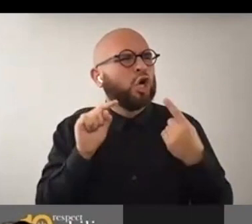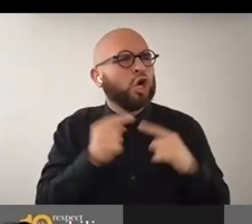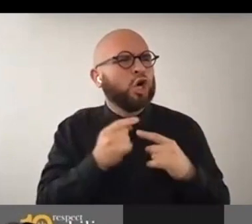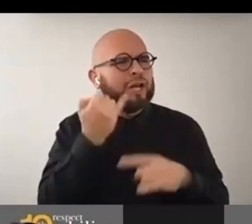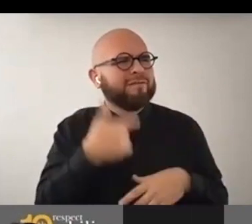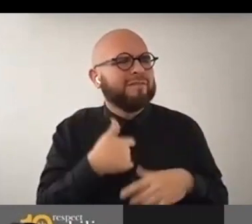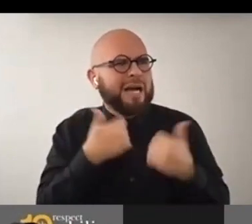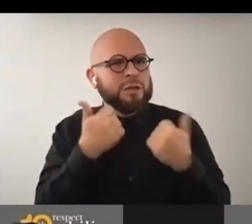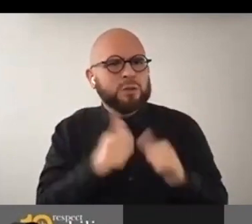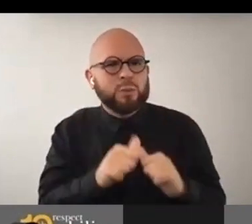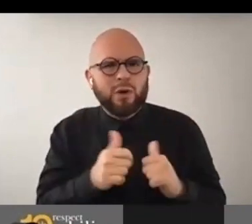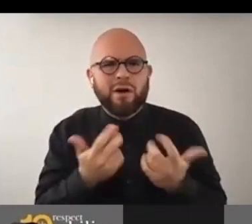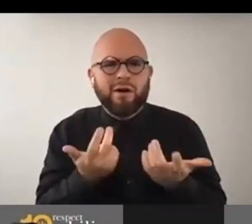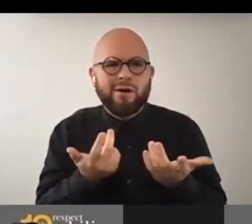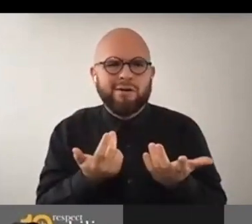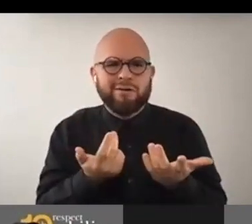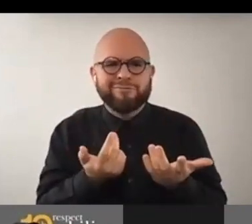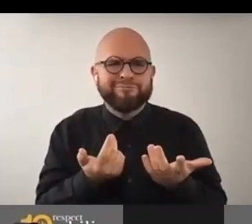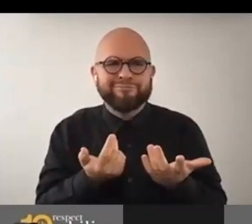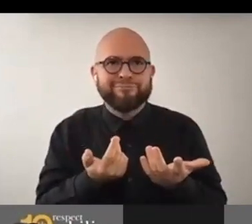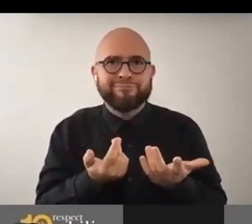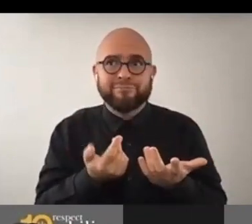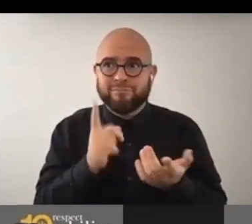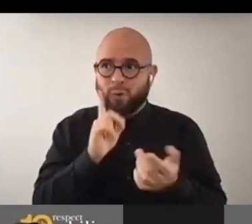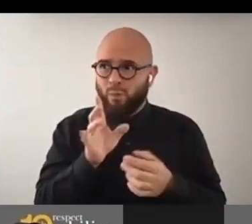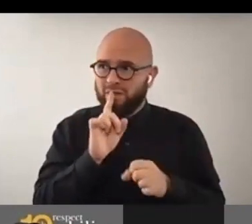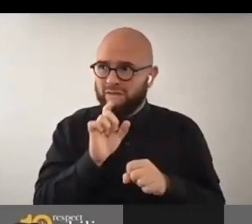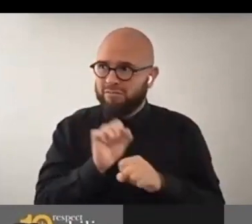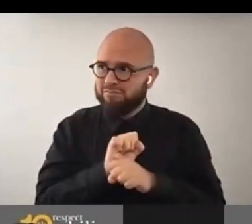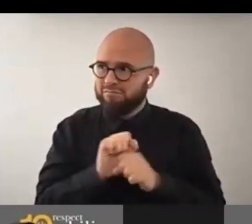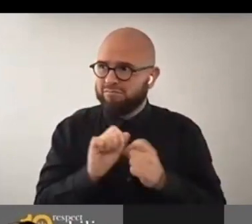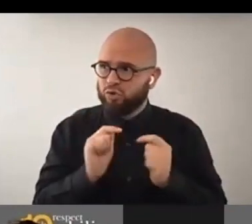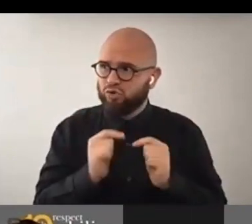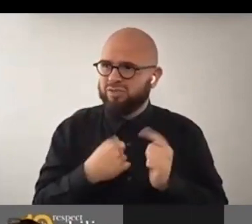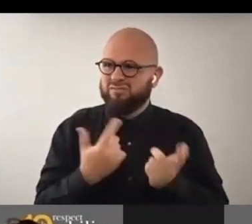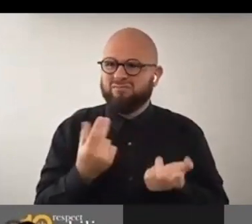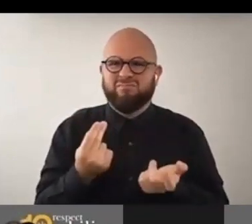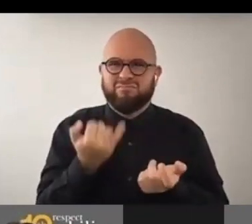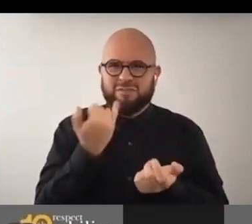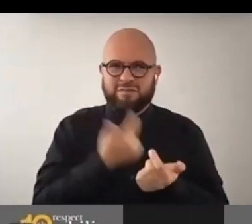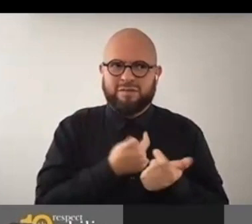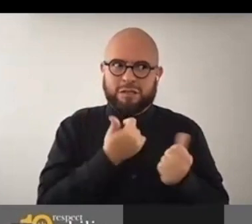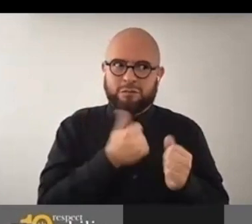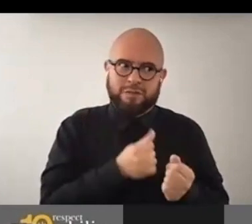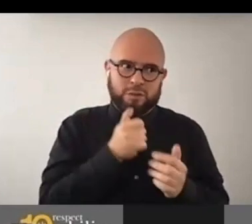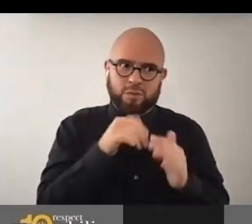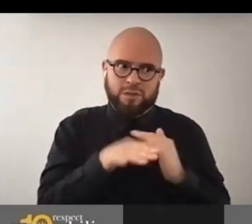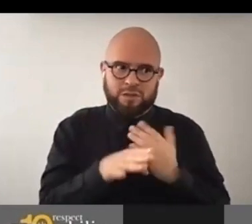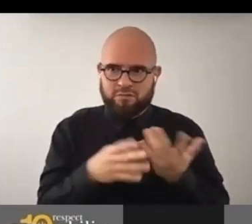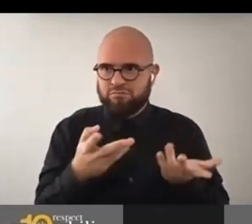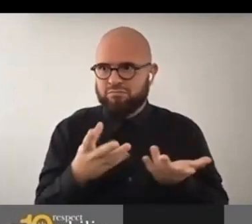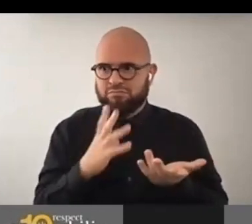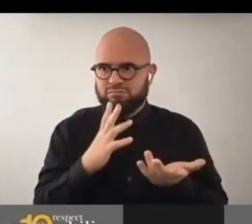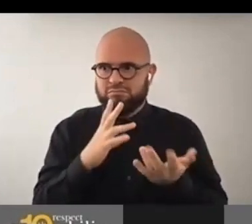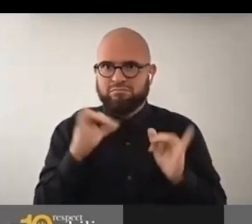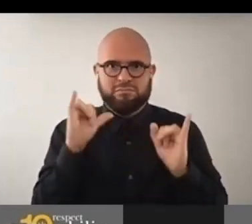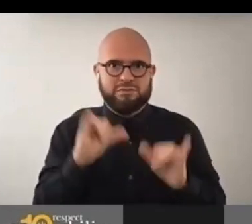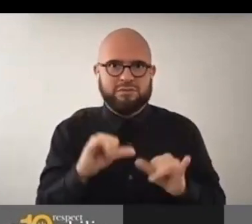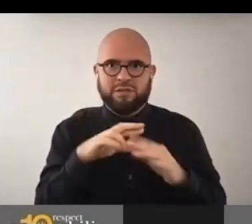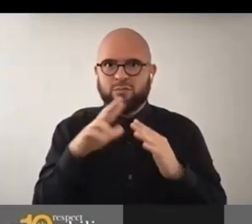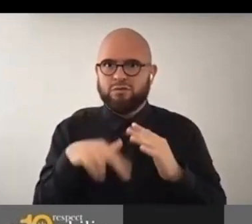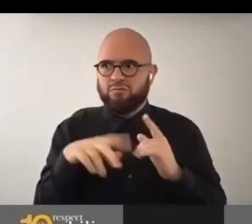mean, it's not really going to hurt me to try. And if I keep trying and I don't get it, it's the same as if I didn't